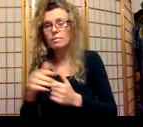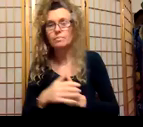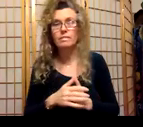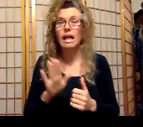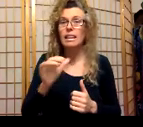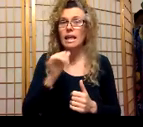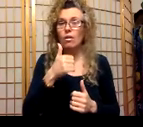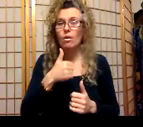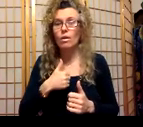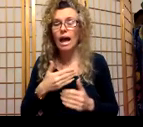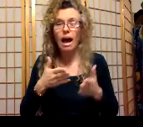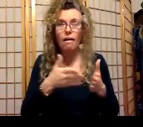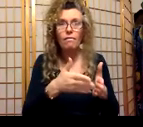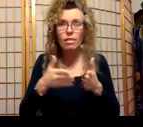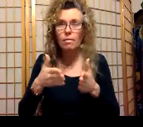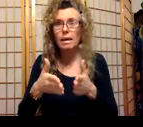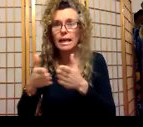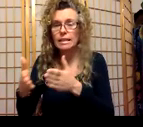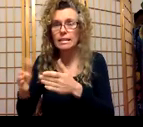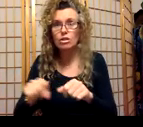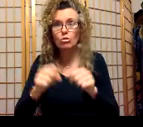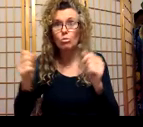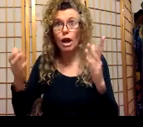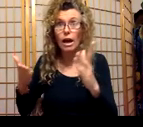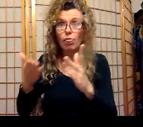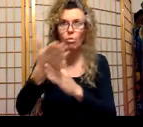They don't have the means to break through.